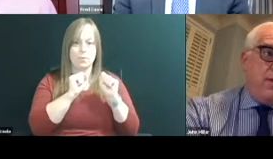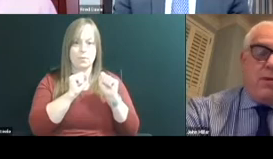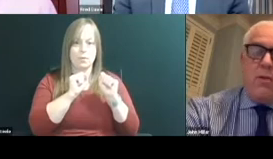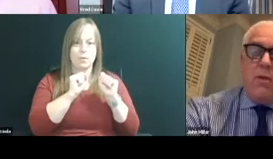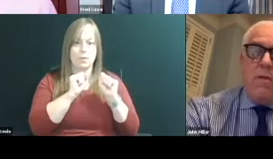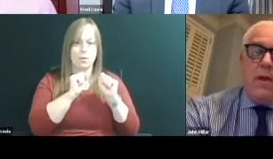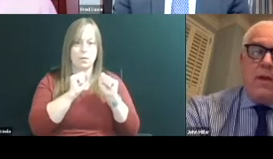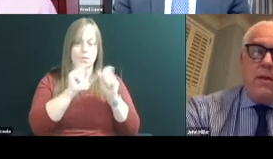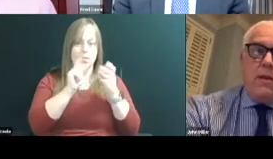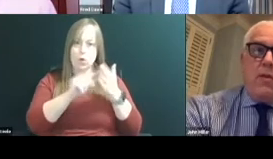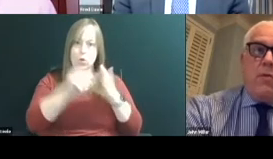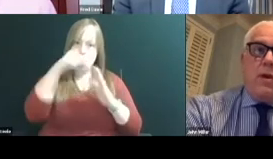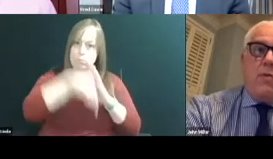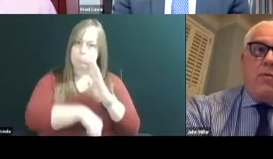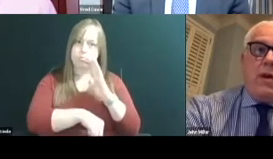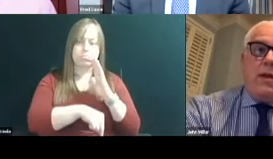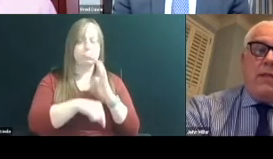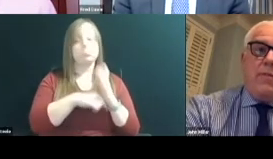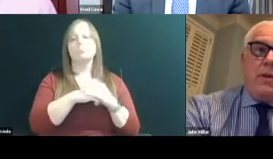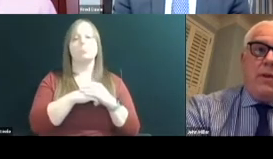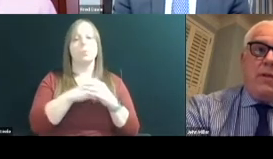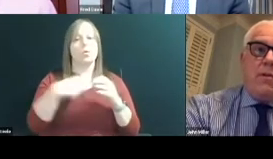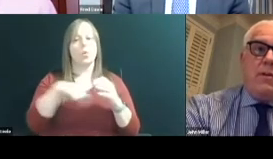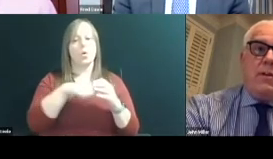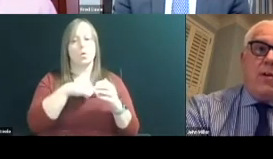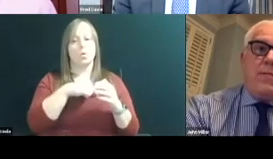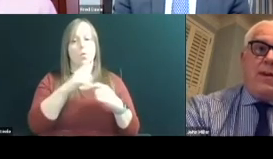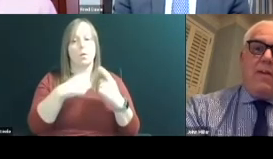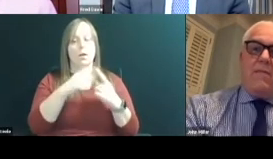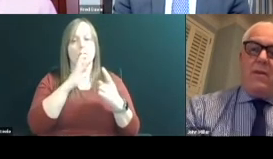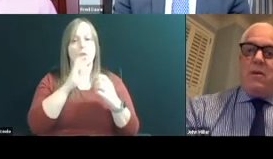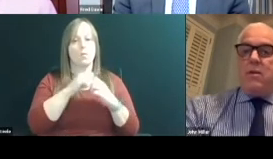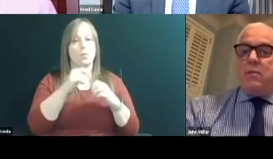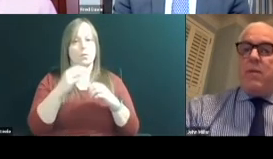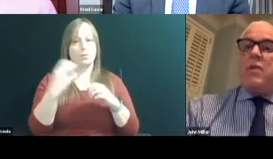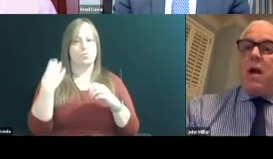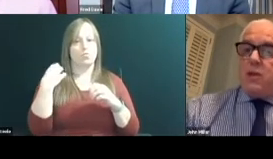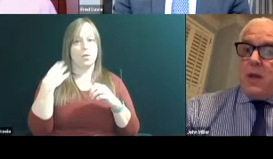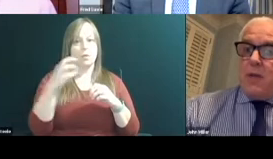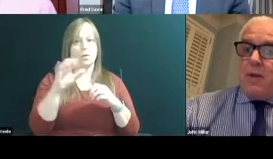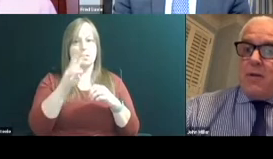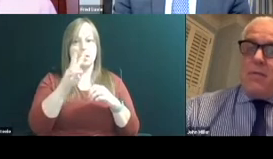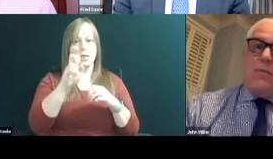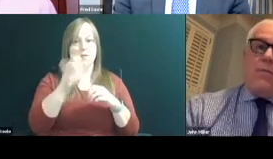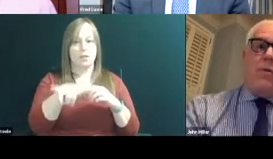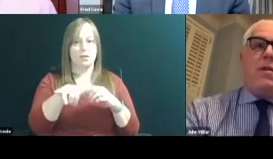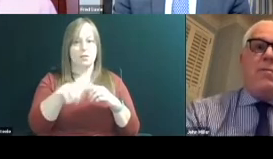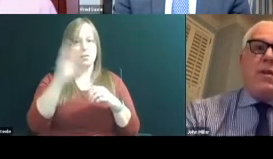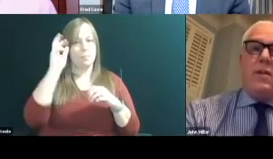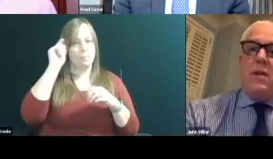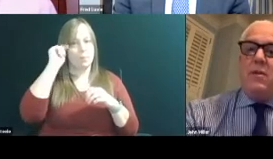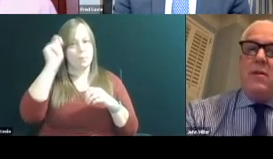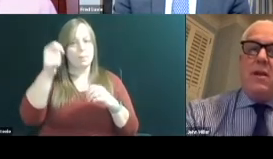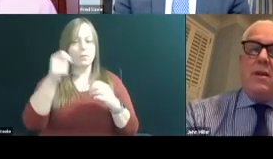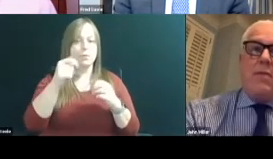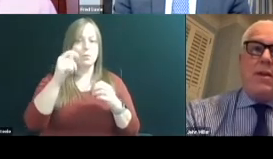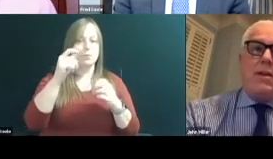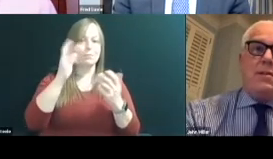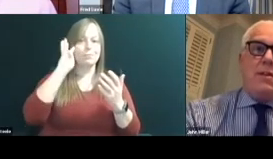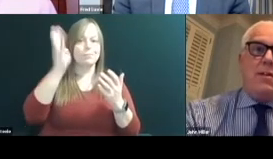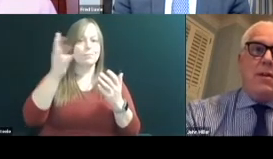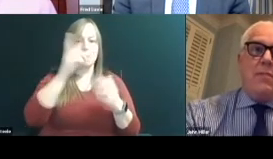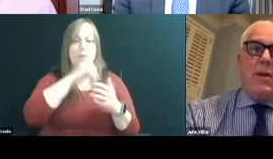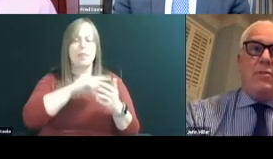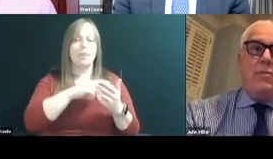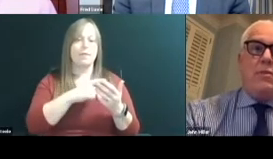extraordinarily thorough. You know, when I talk to Chairman Davies, you know, there's some mythology out there. One of the myths is, and I read